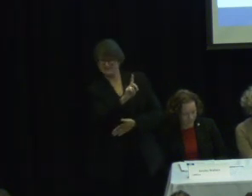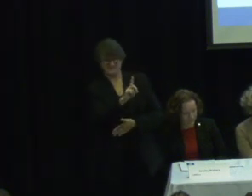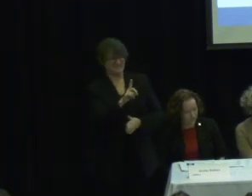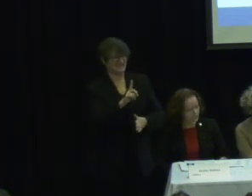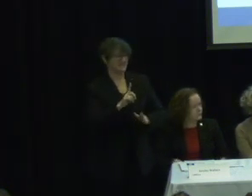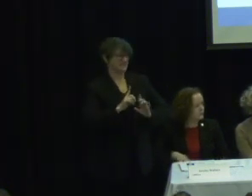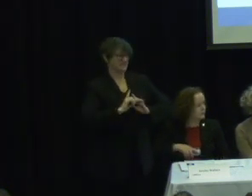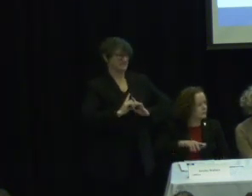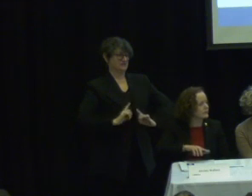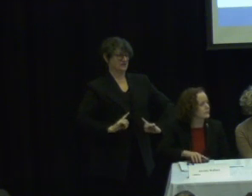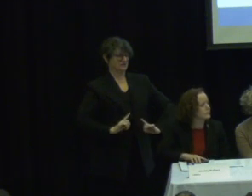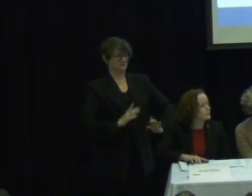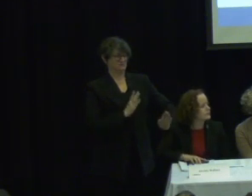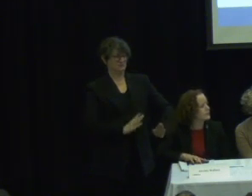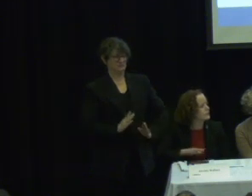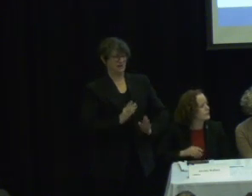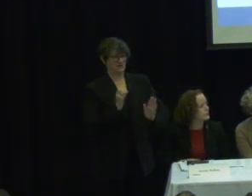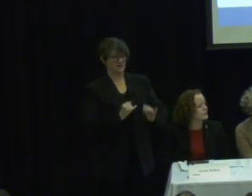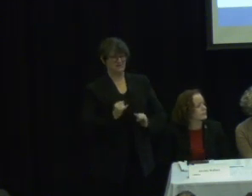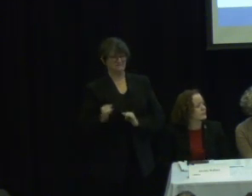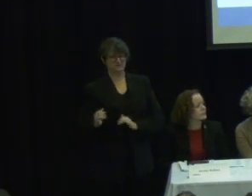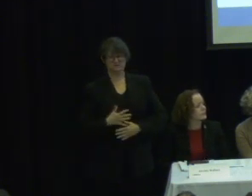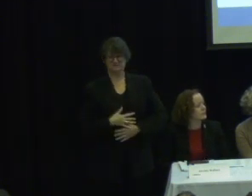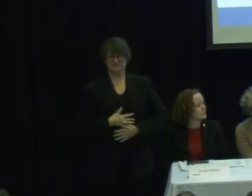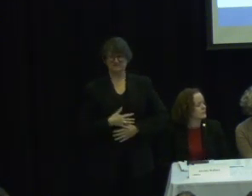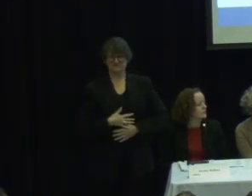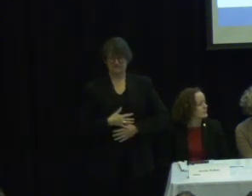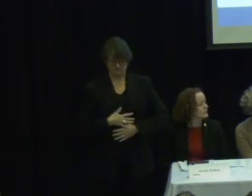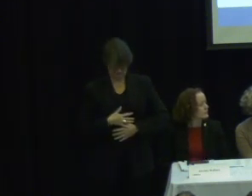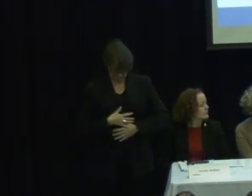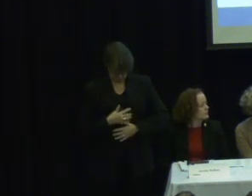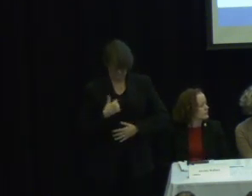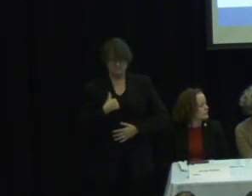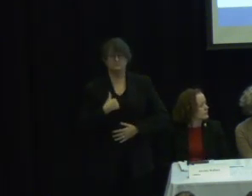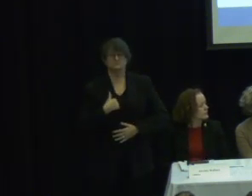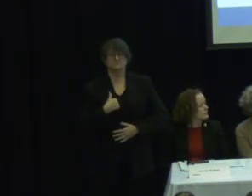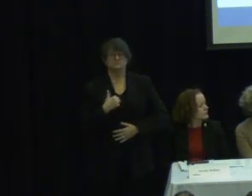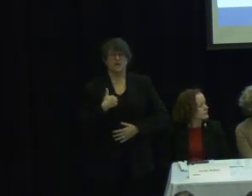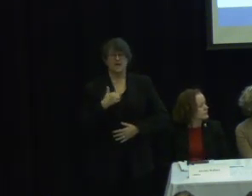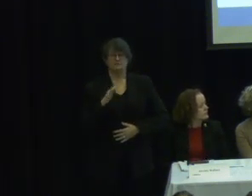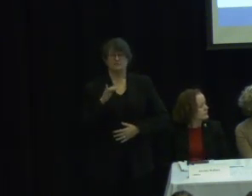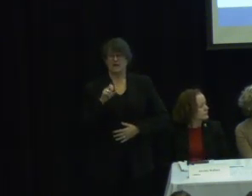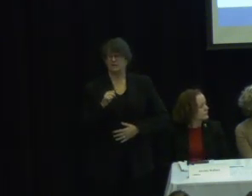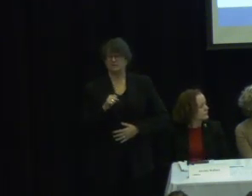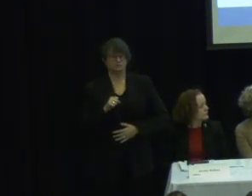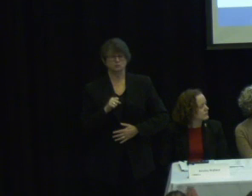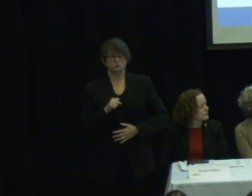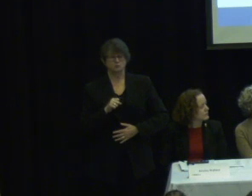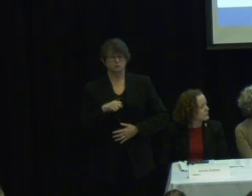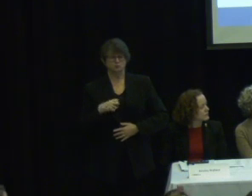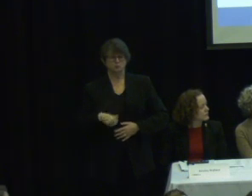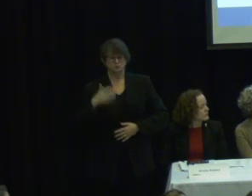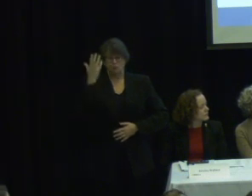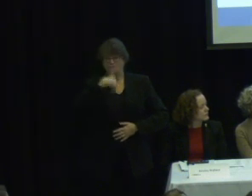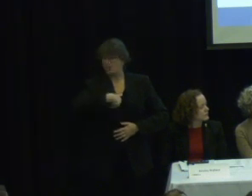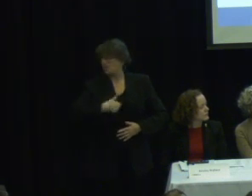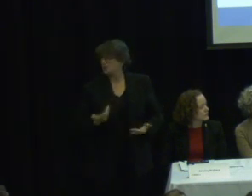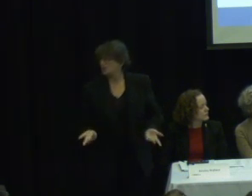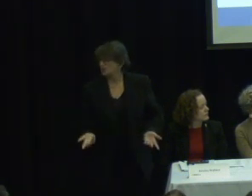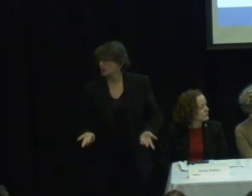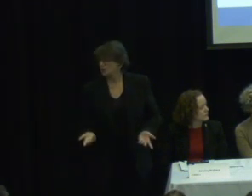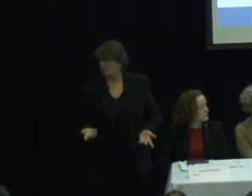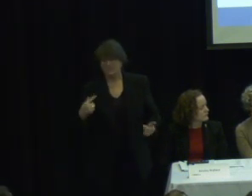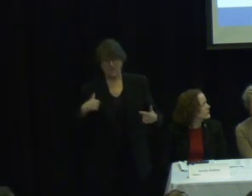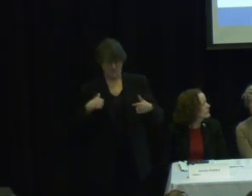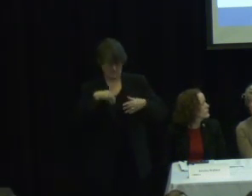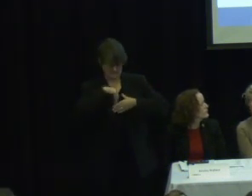prepared individuals had trouble with issues of really understanding. And this is a bigger, so you saw that list, if you can go